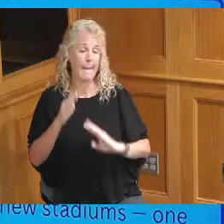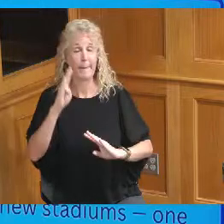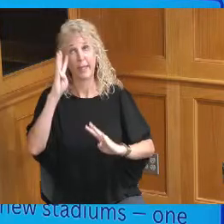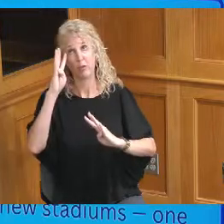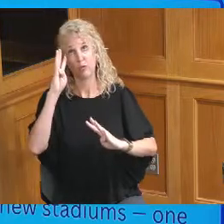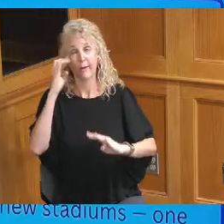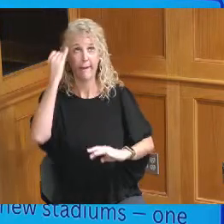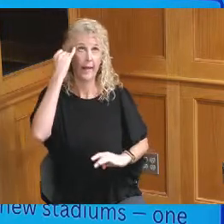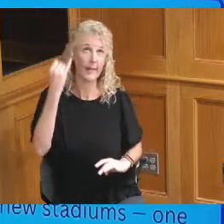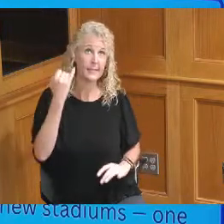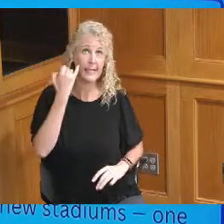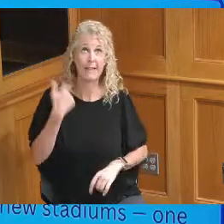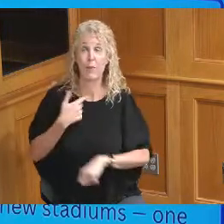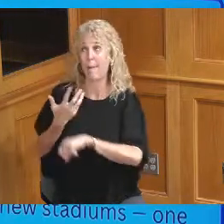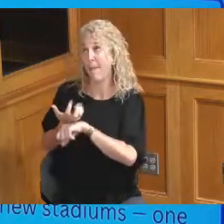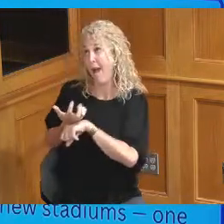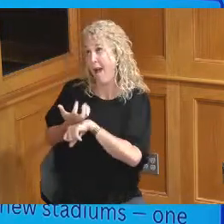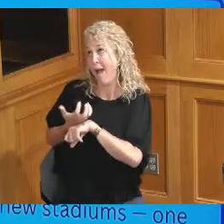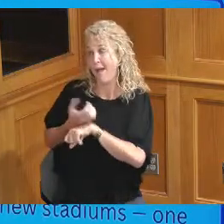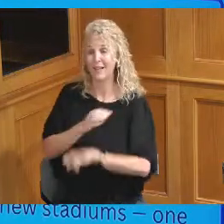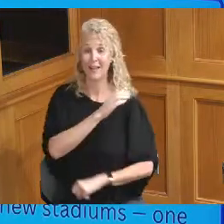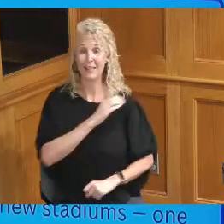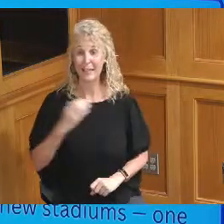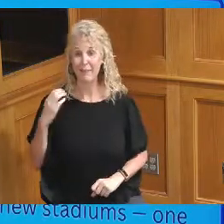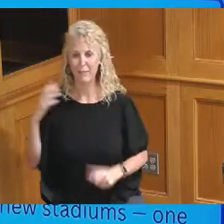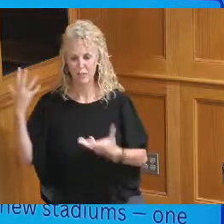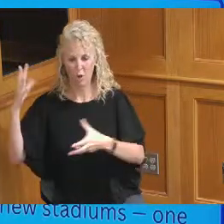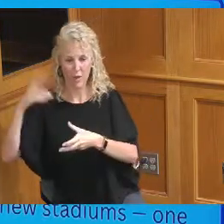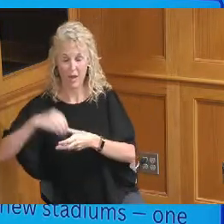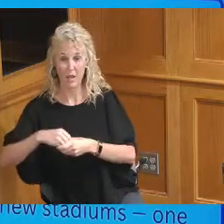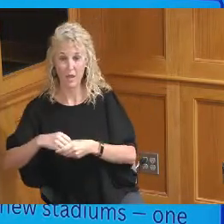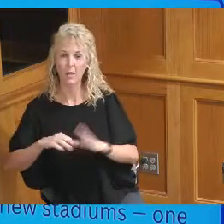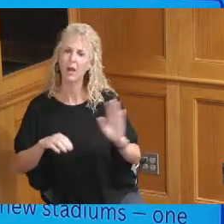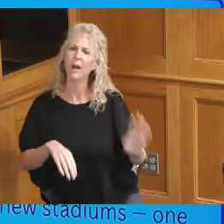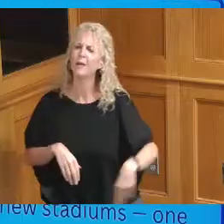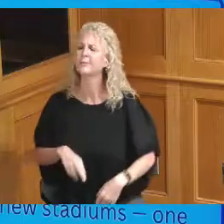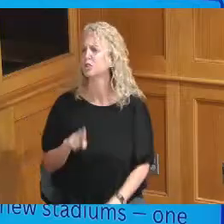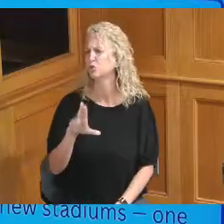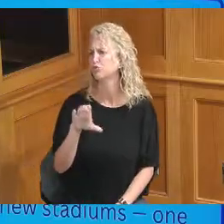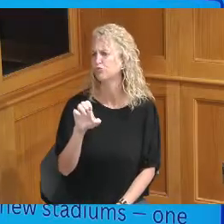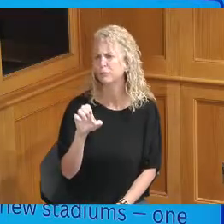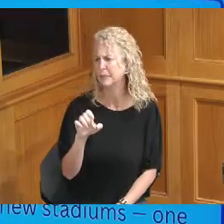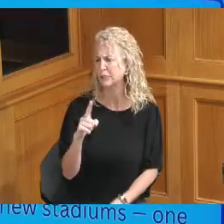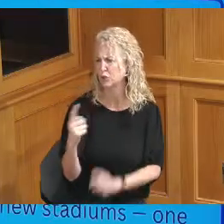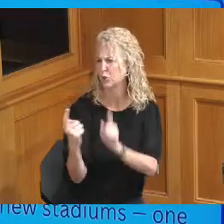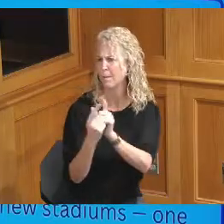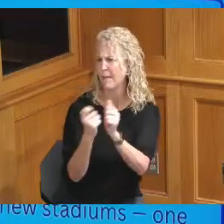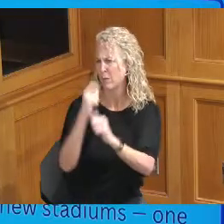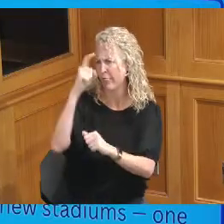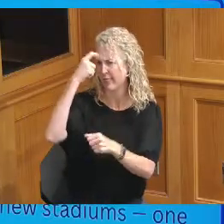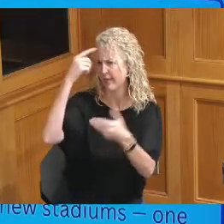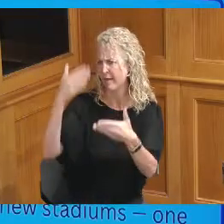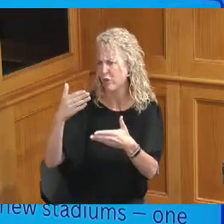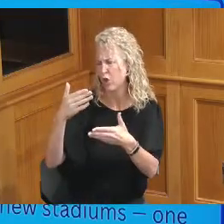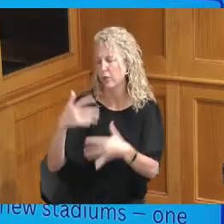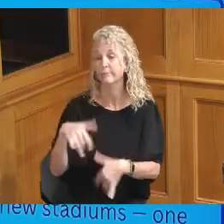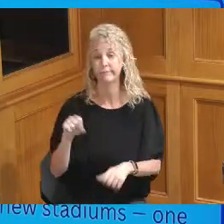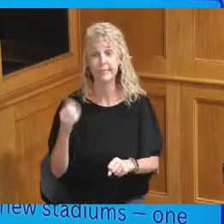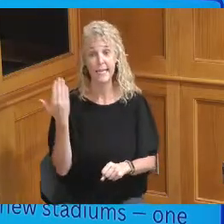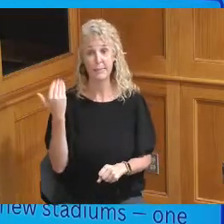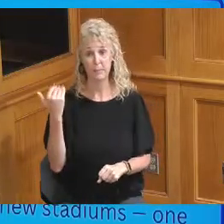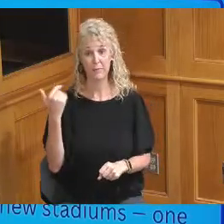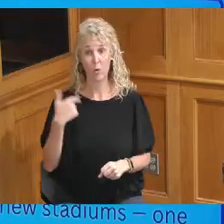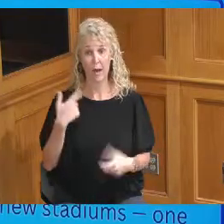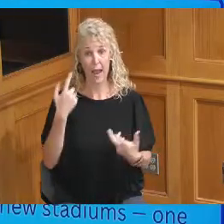beg, but the Browns is in the deal. Now people say, well, Reese, did you meet with the governor? Well, when I was president, I